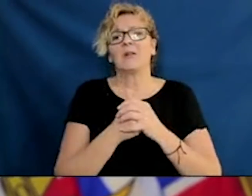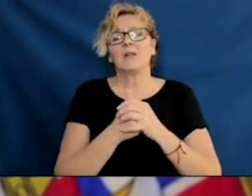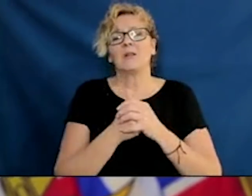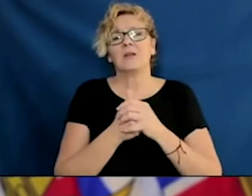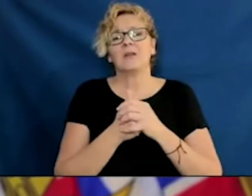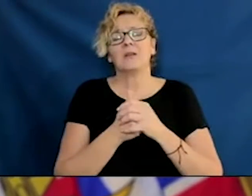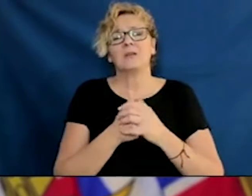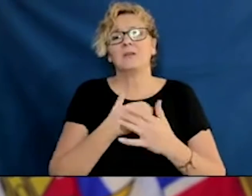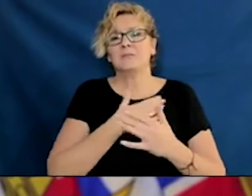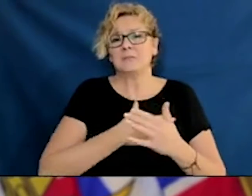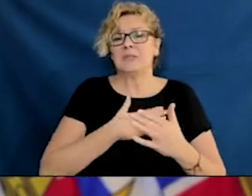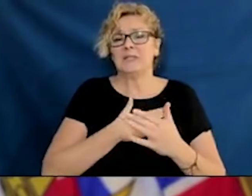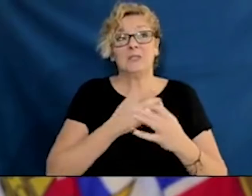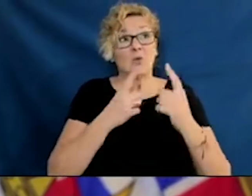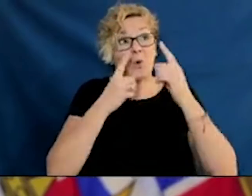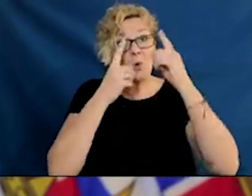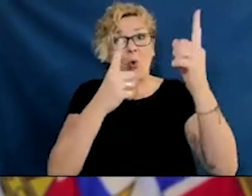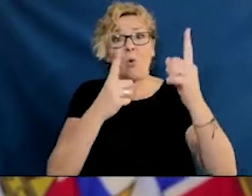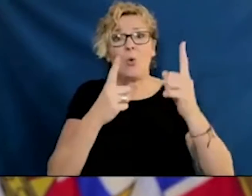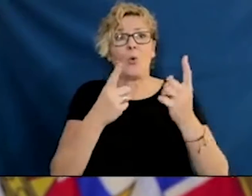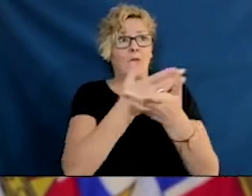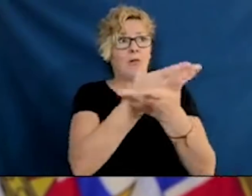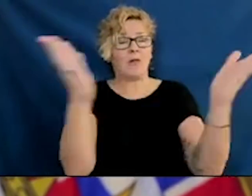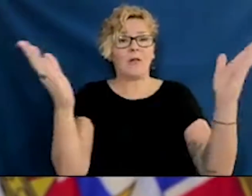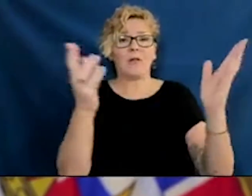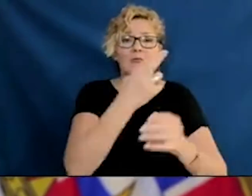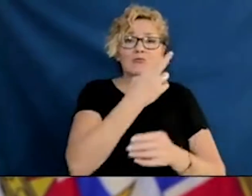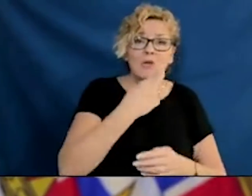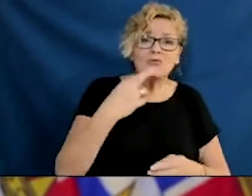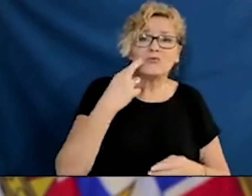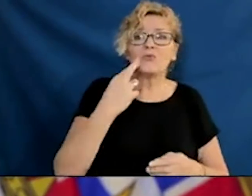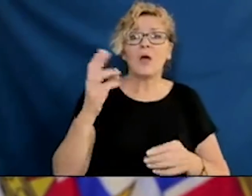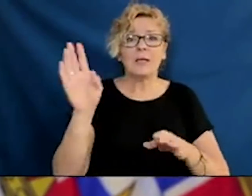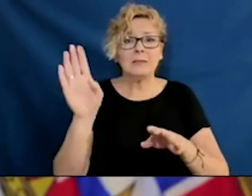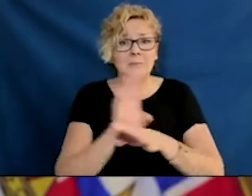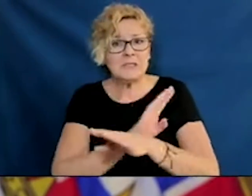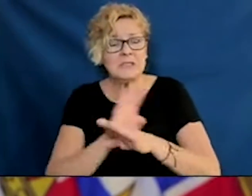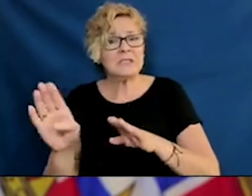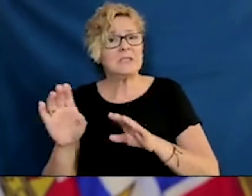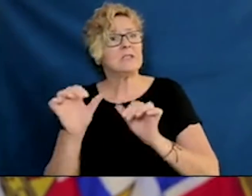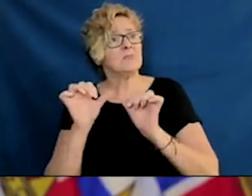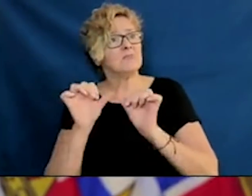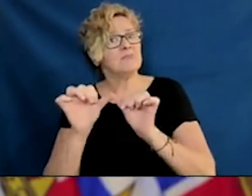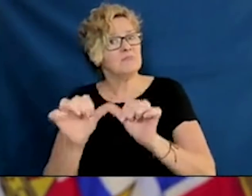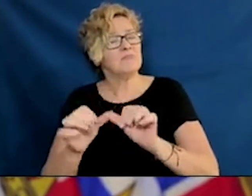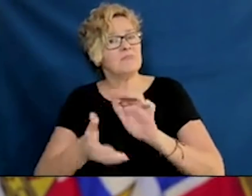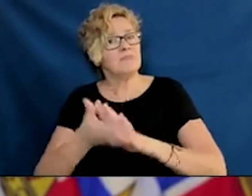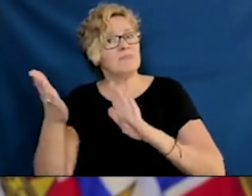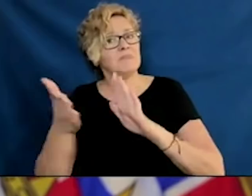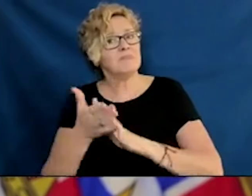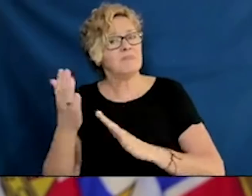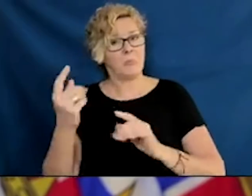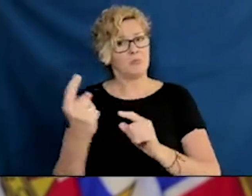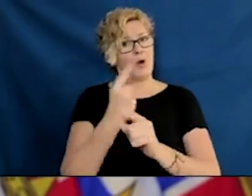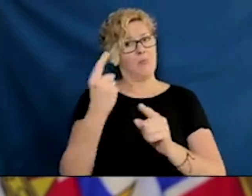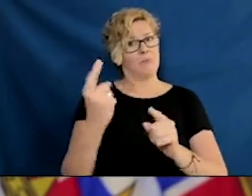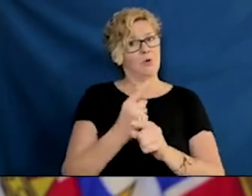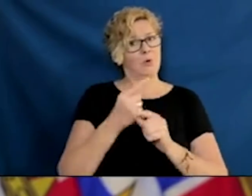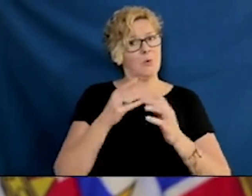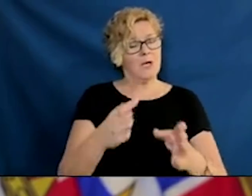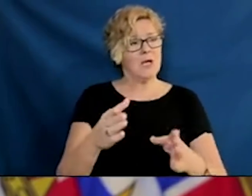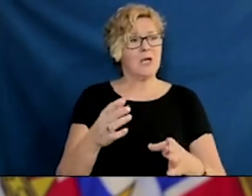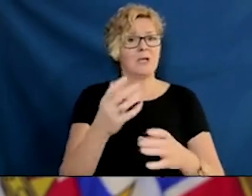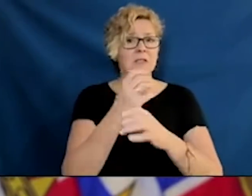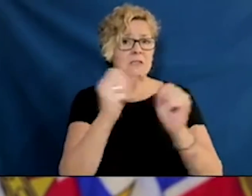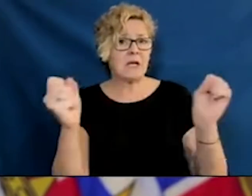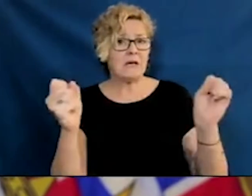And this applies to everyone in British Columbia and anyone who's considering coming here to our province.